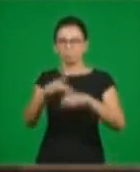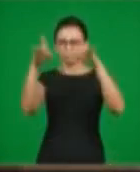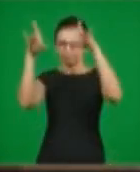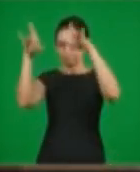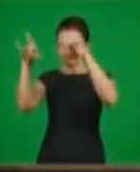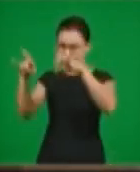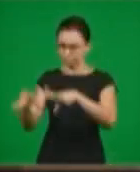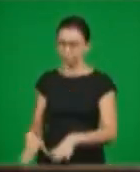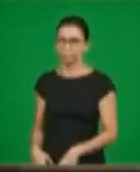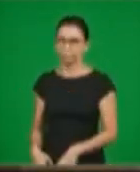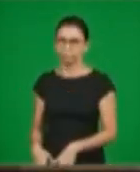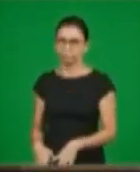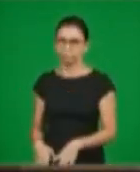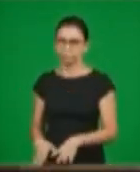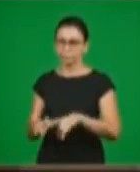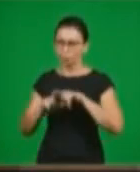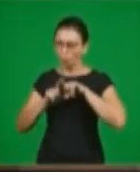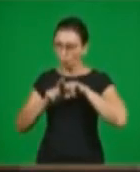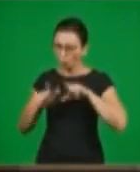it was left.